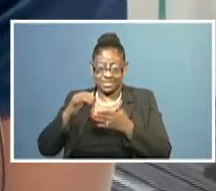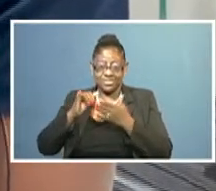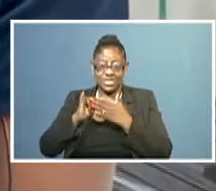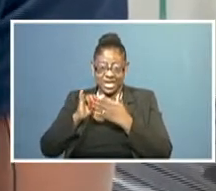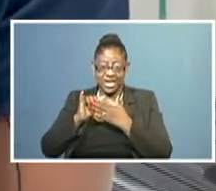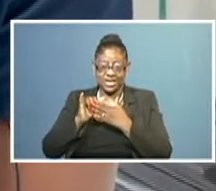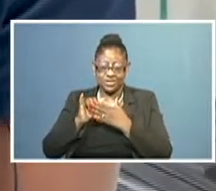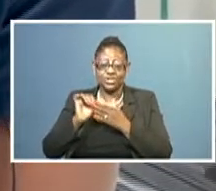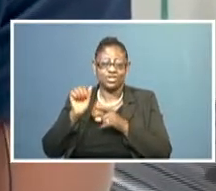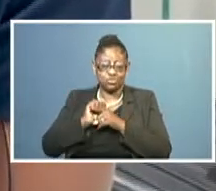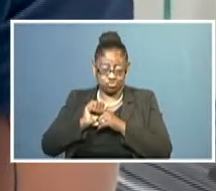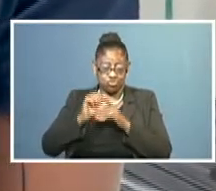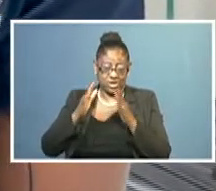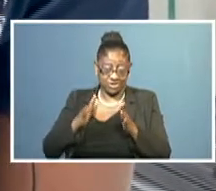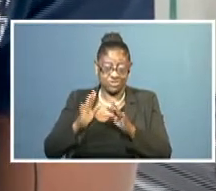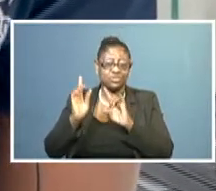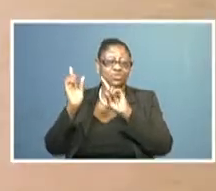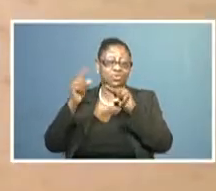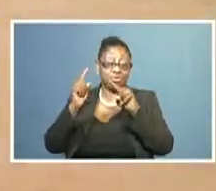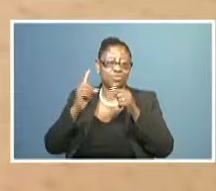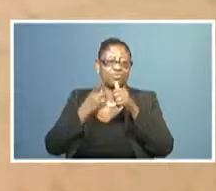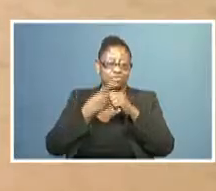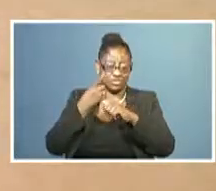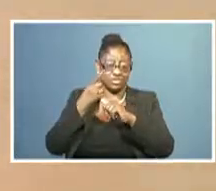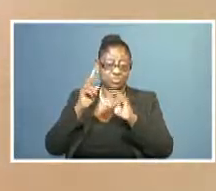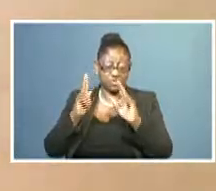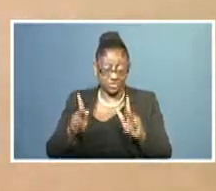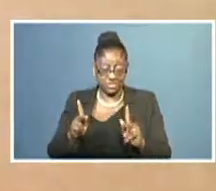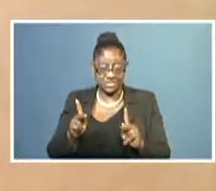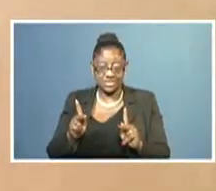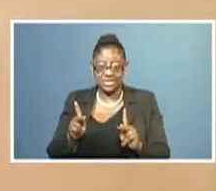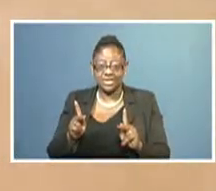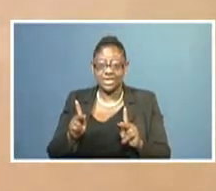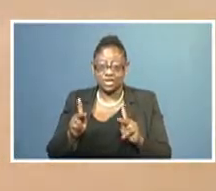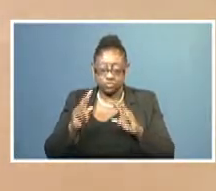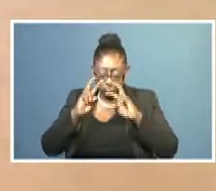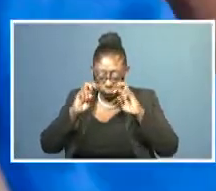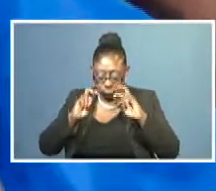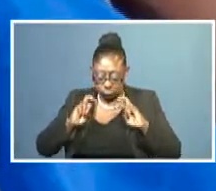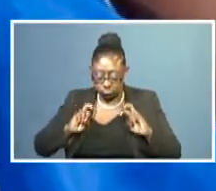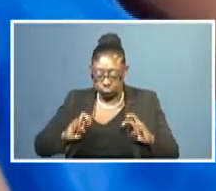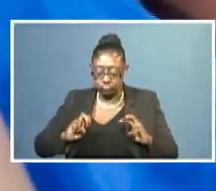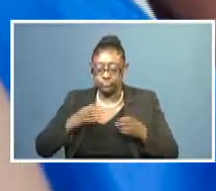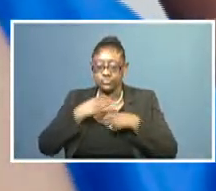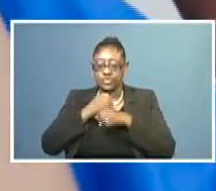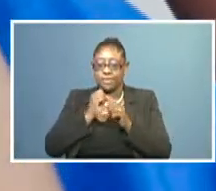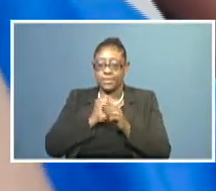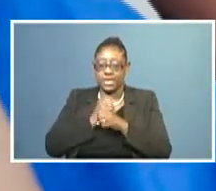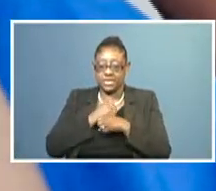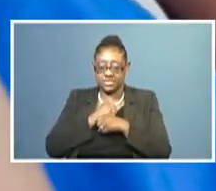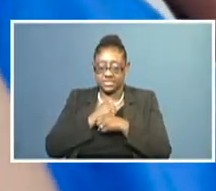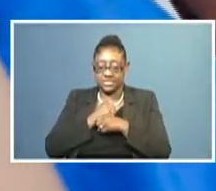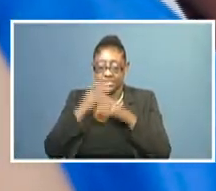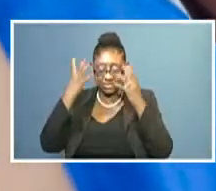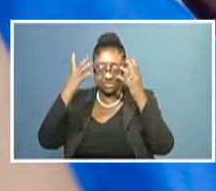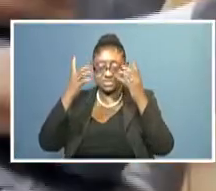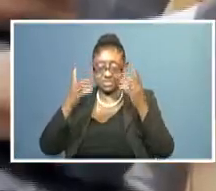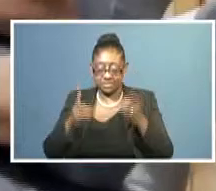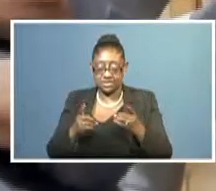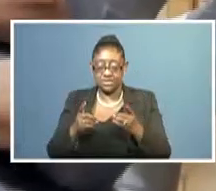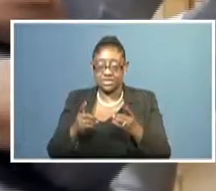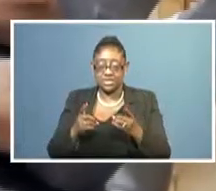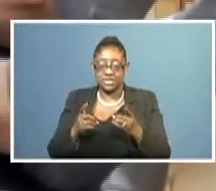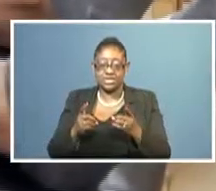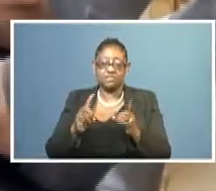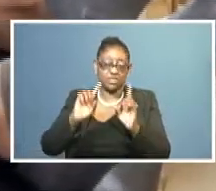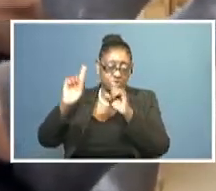traditionally the athletic trainer is the first on scene, does the assessment, makes a judgment call on whether or not that athlete